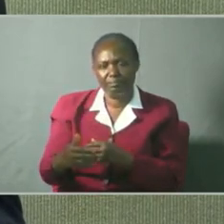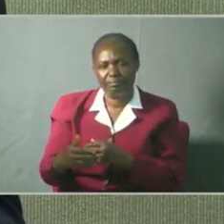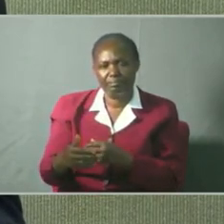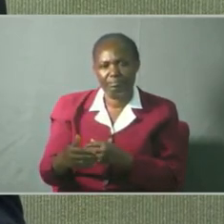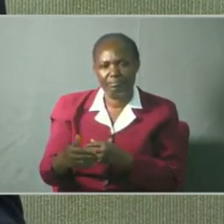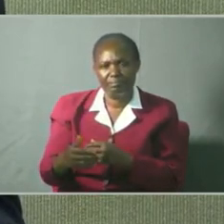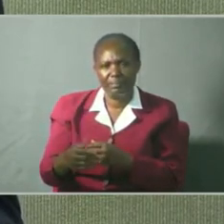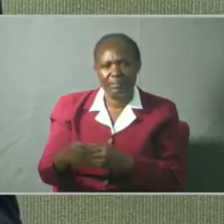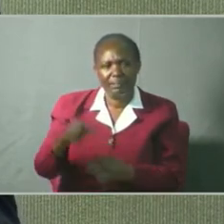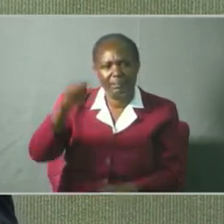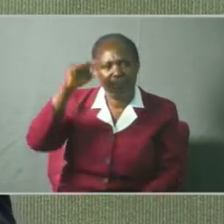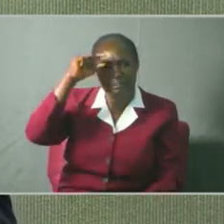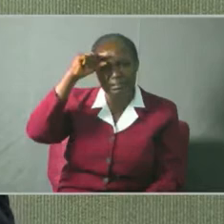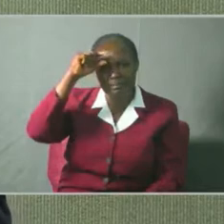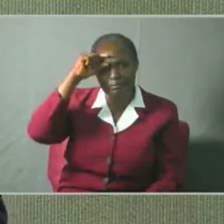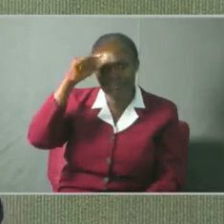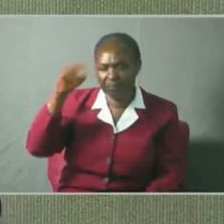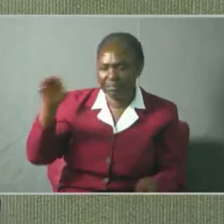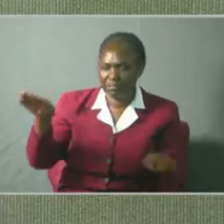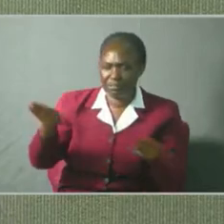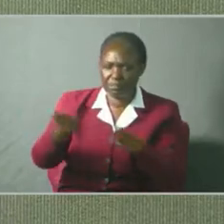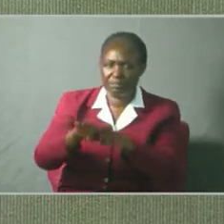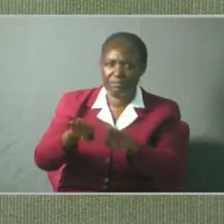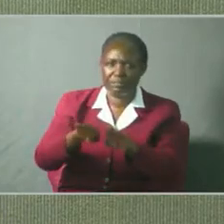the government had shut us up